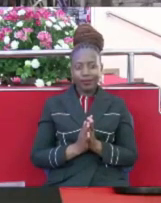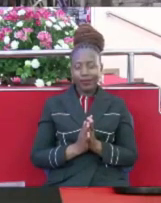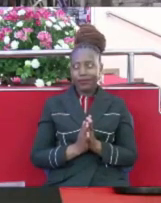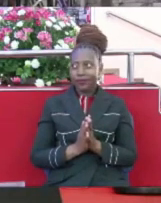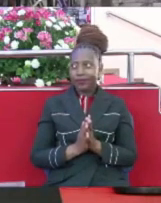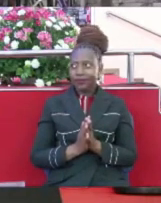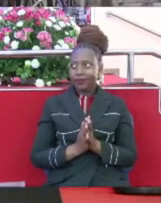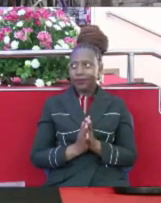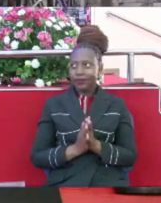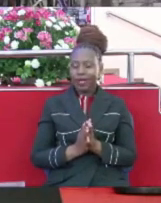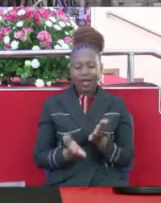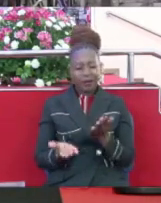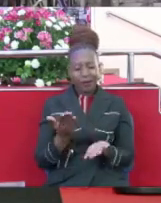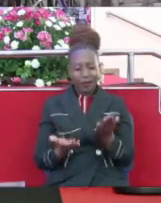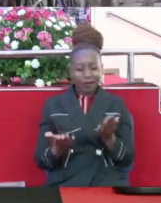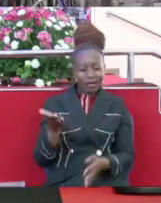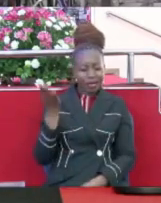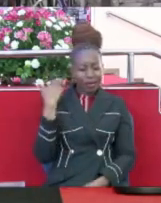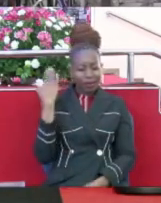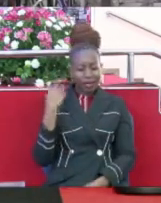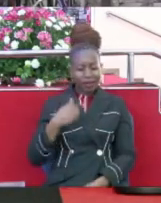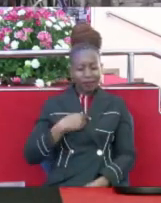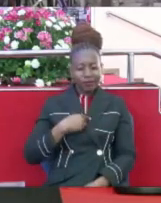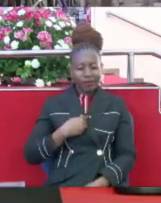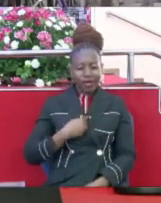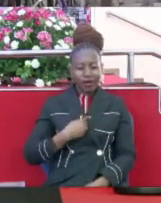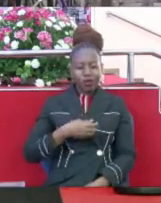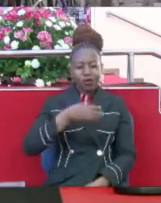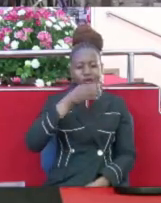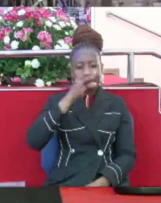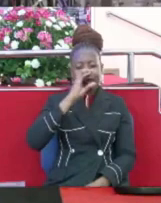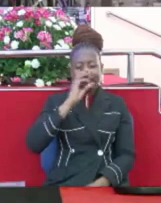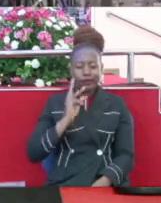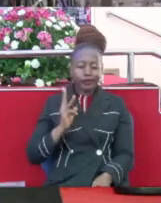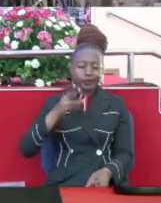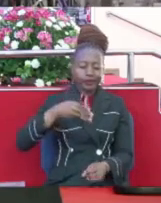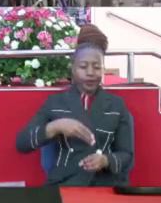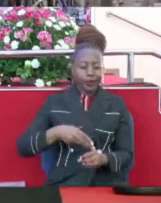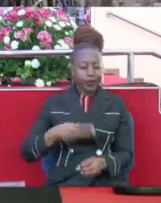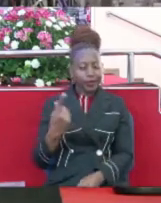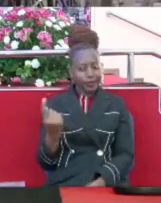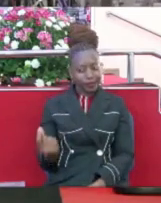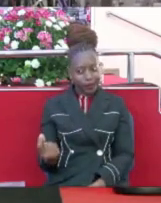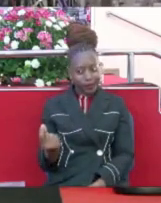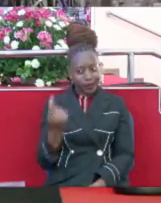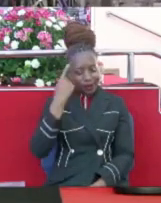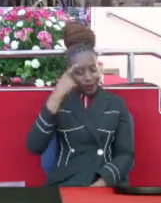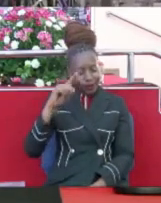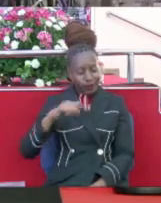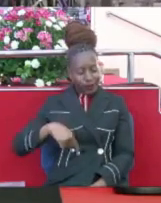I used to maybe drink a little wine. Nilikuwa naonja mvinyo tu kidogo. For the stomach. Kwa sababu tu ya